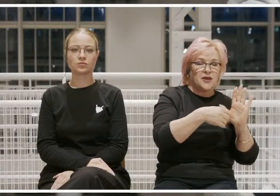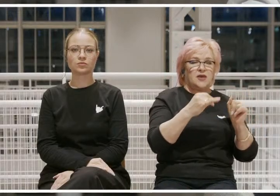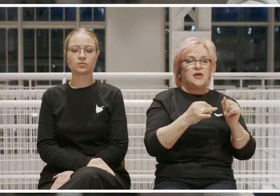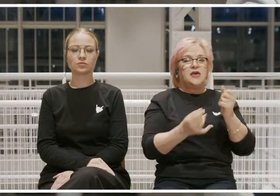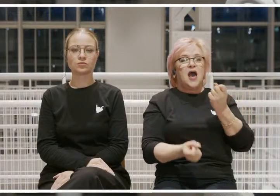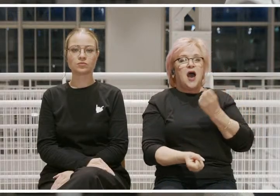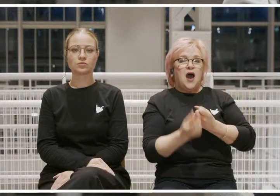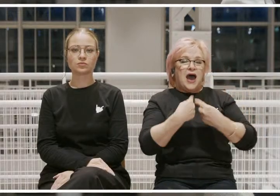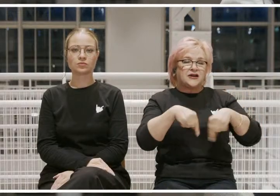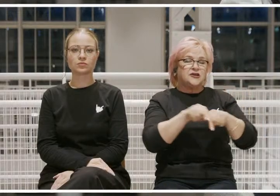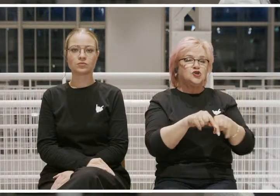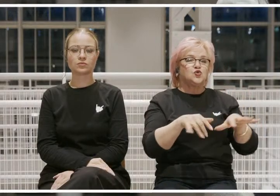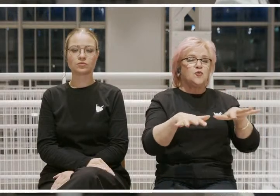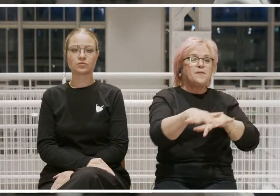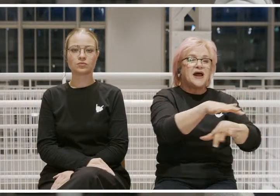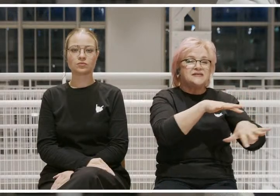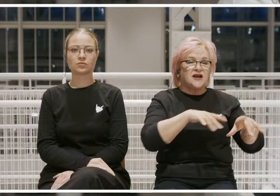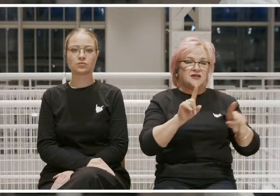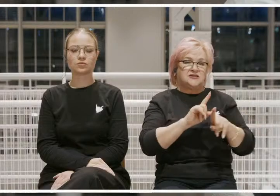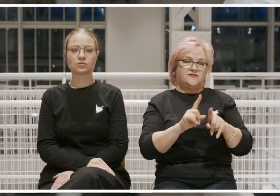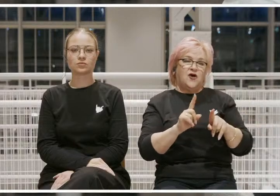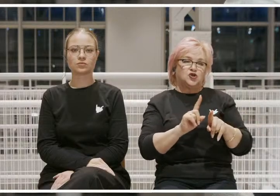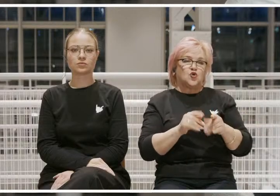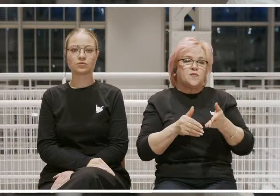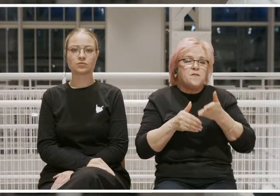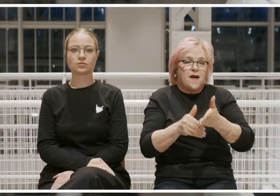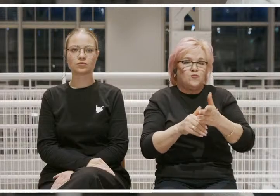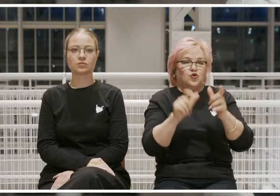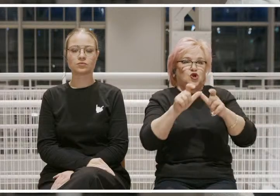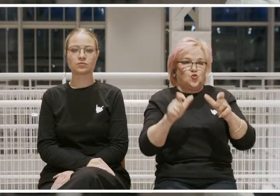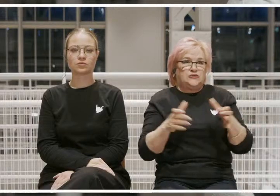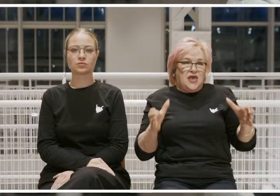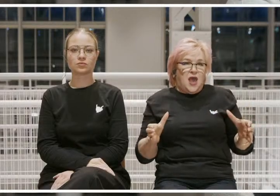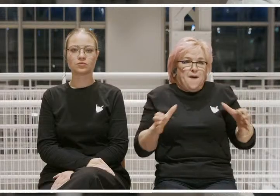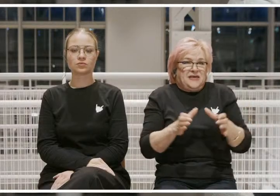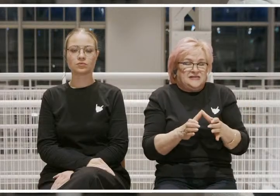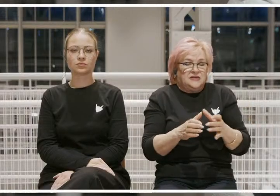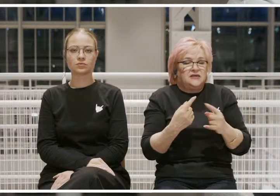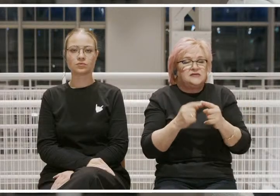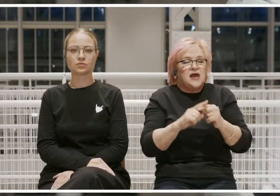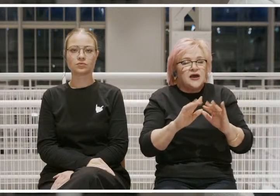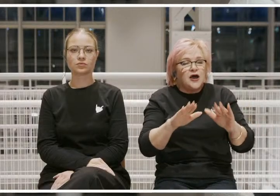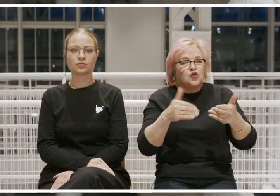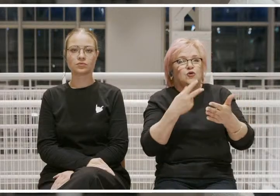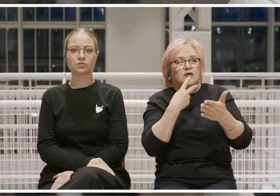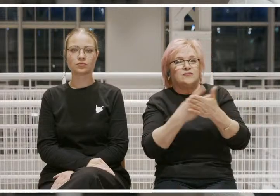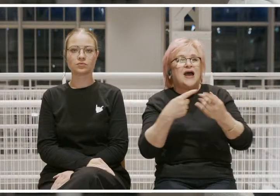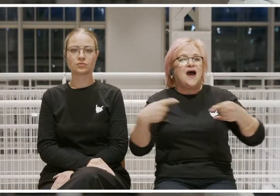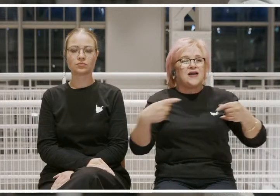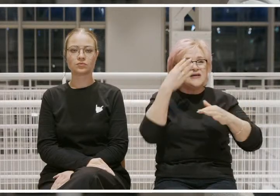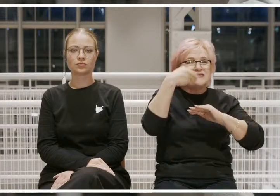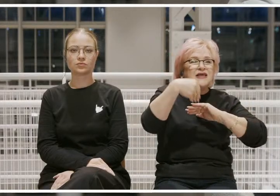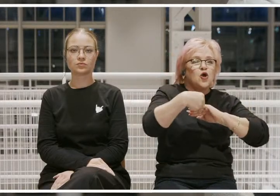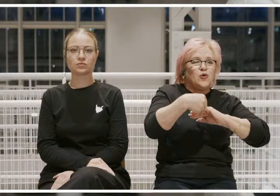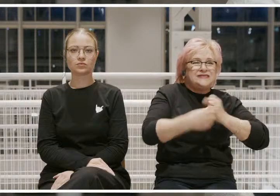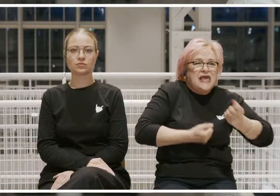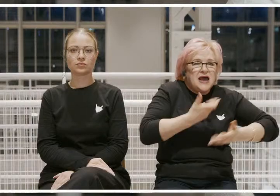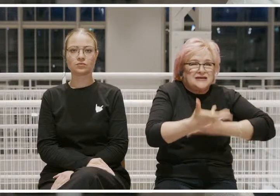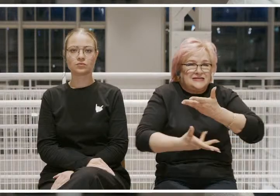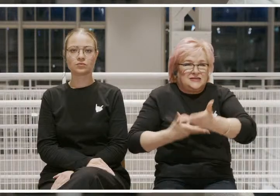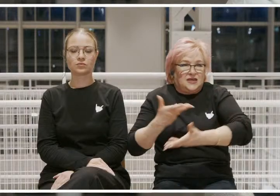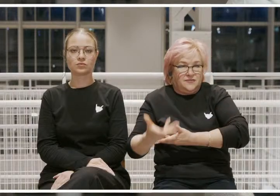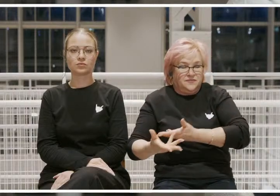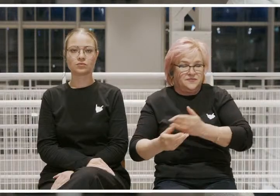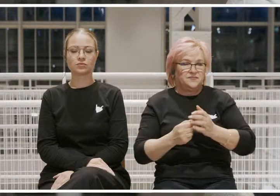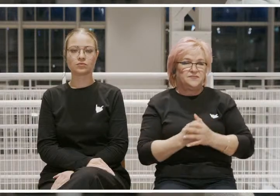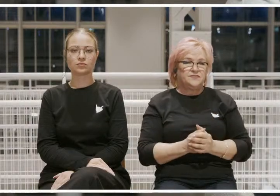of visitors. So during the first two editions, we had a